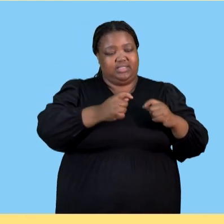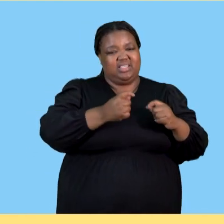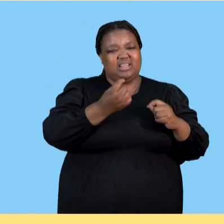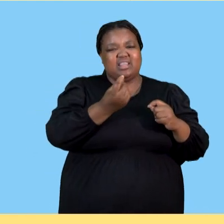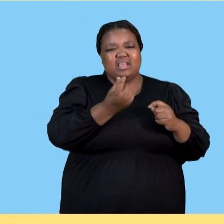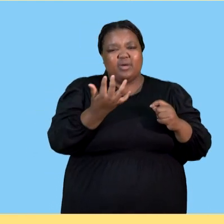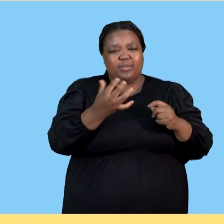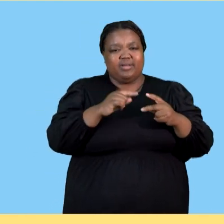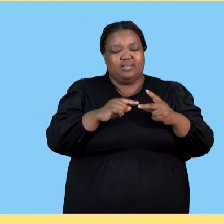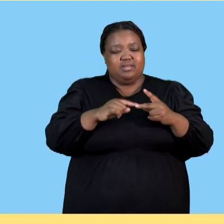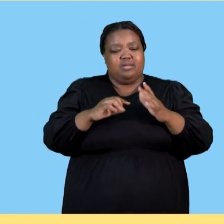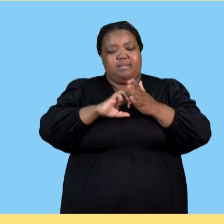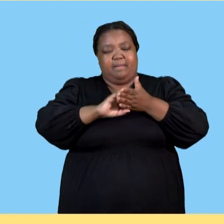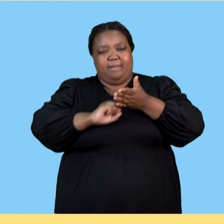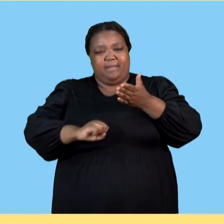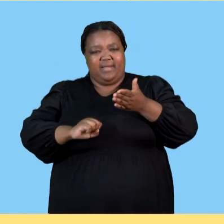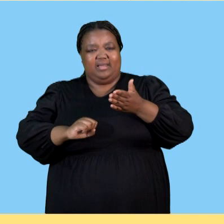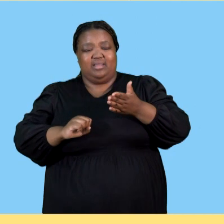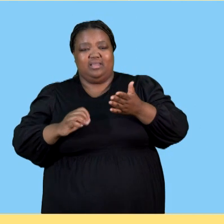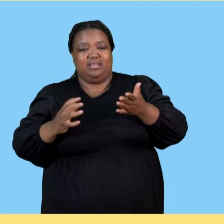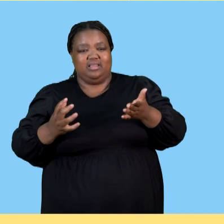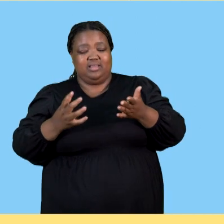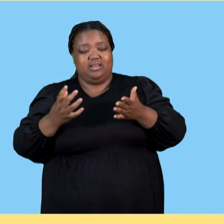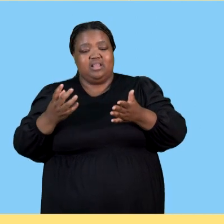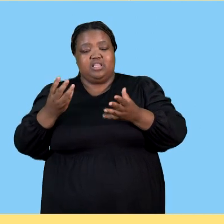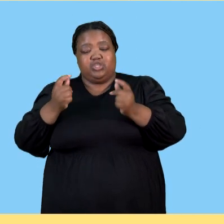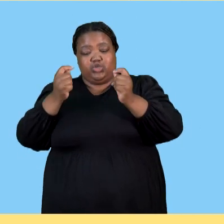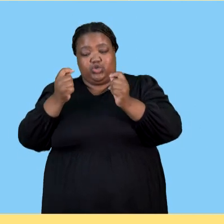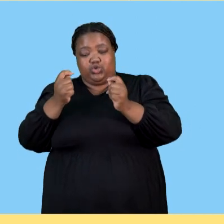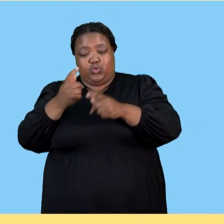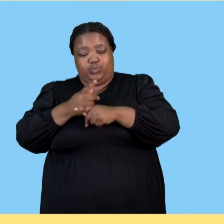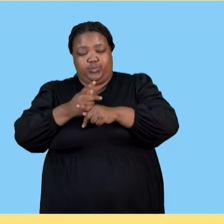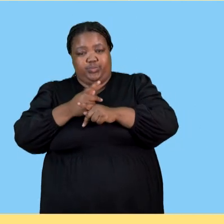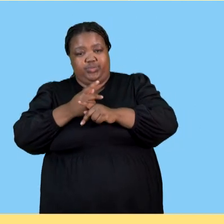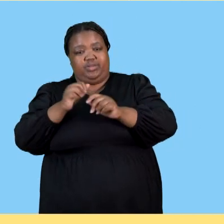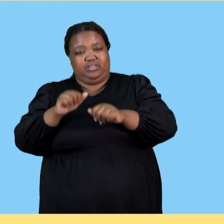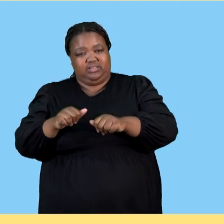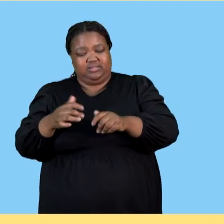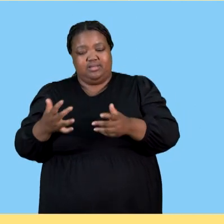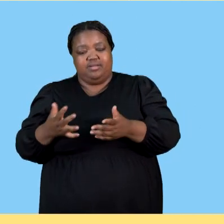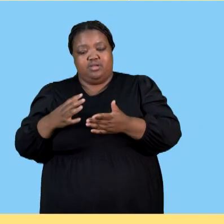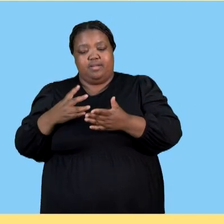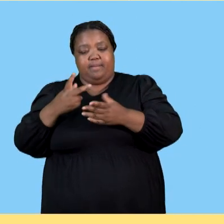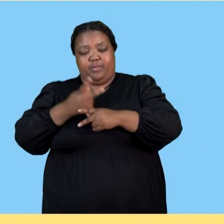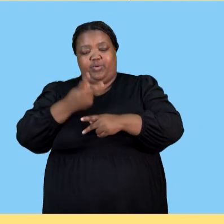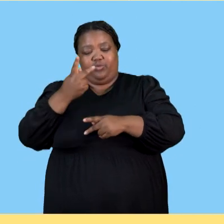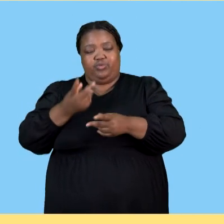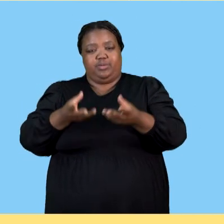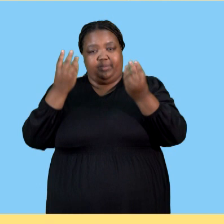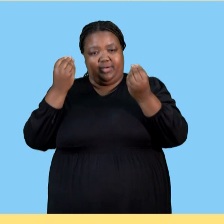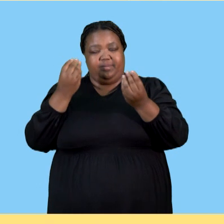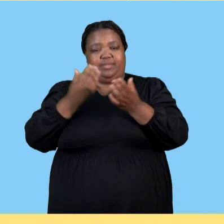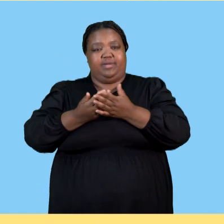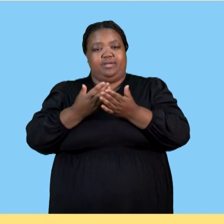price minus the cost per unit. It gives you the profit per unit. Then